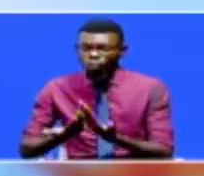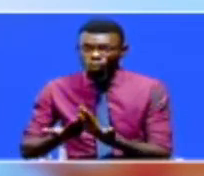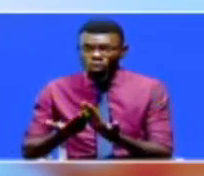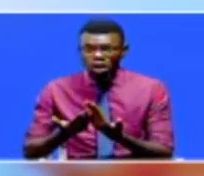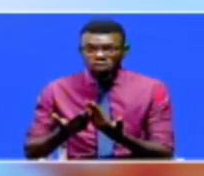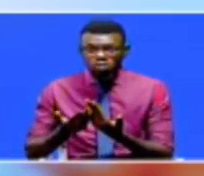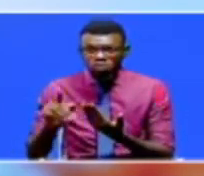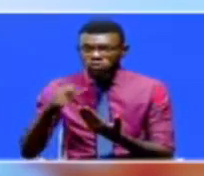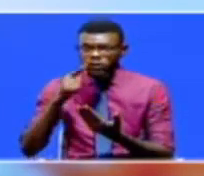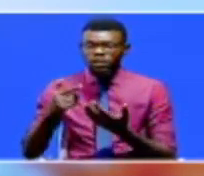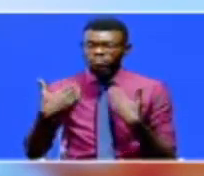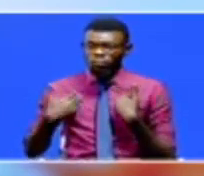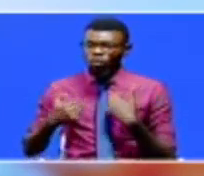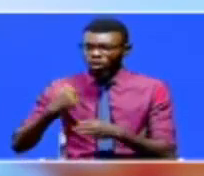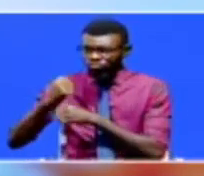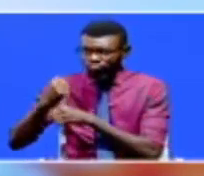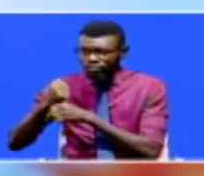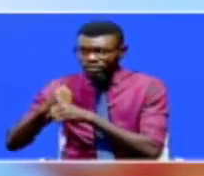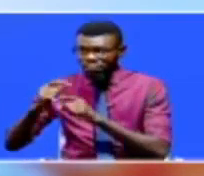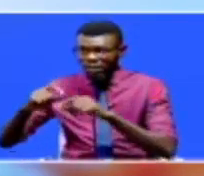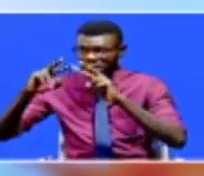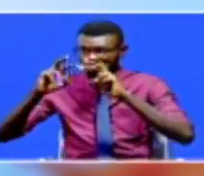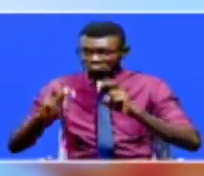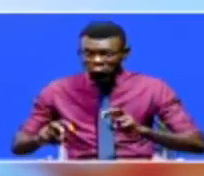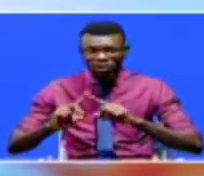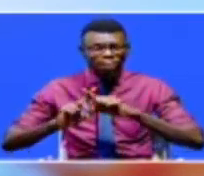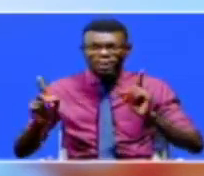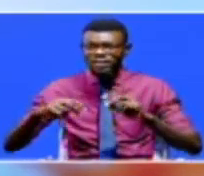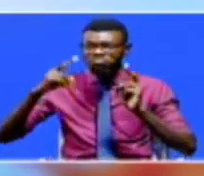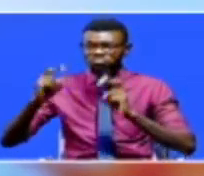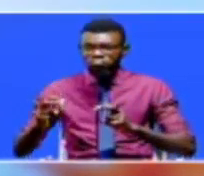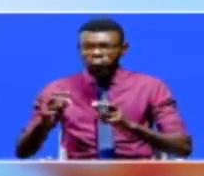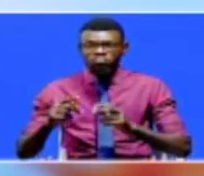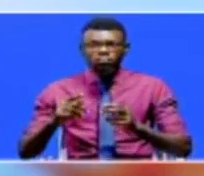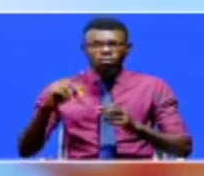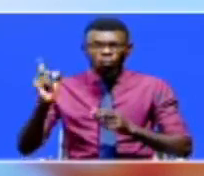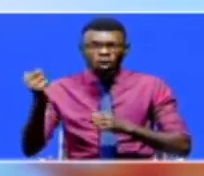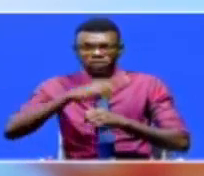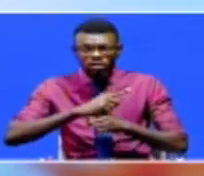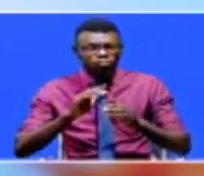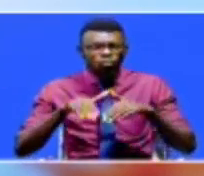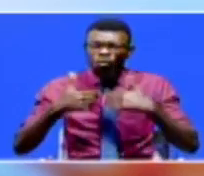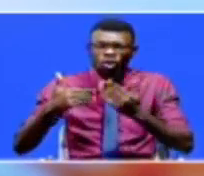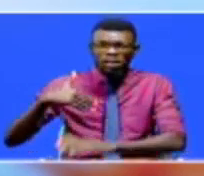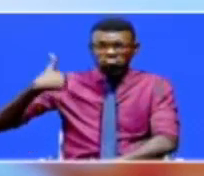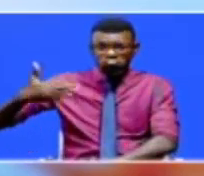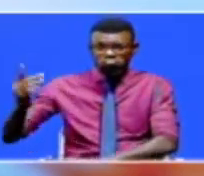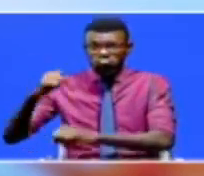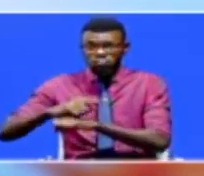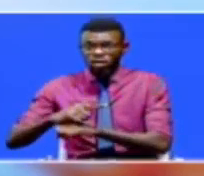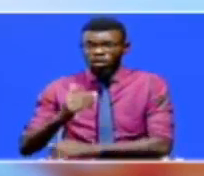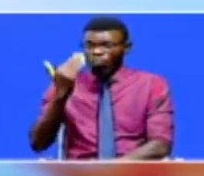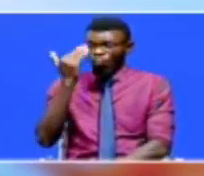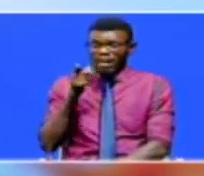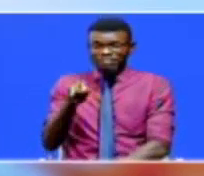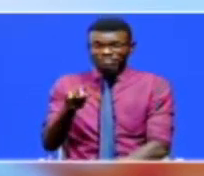about operators being tested. How often will they be tested? Is it a one-off thing? And if so, then this means there will be loopholes in